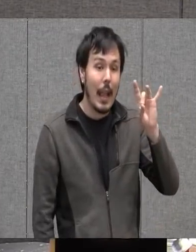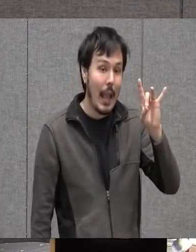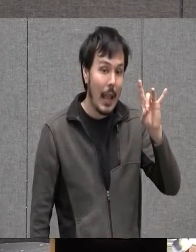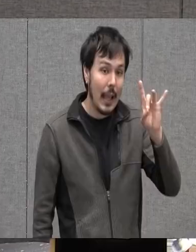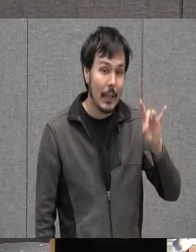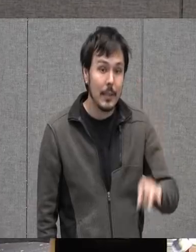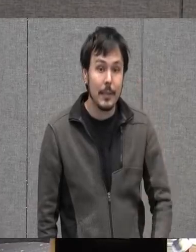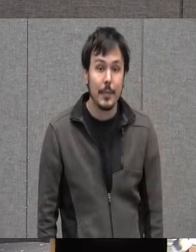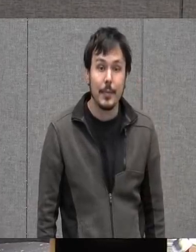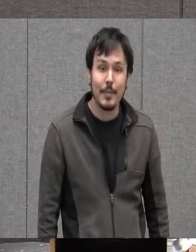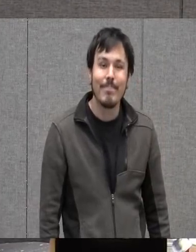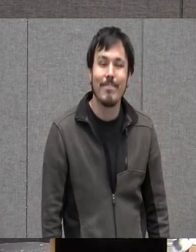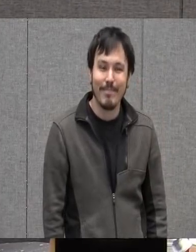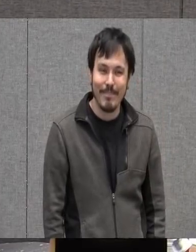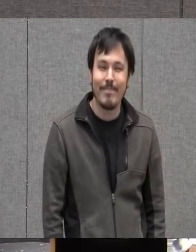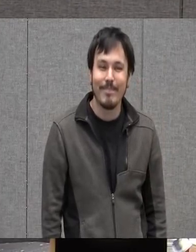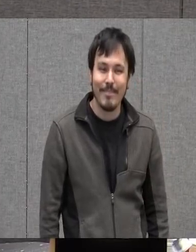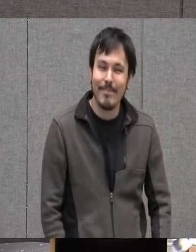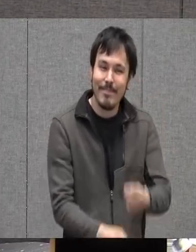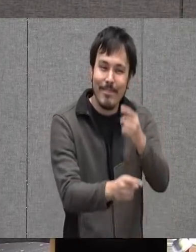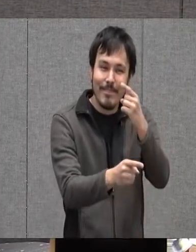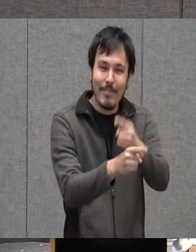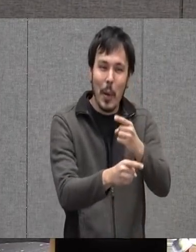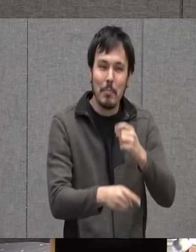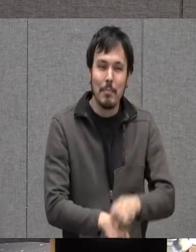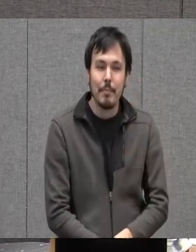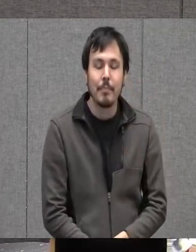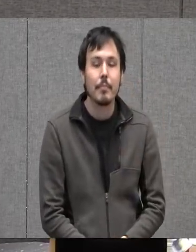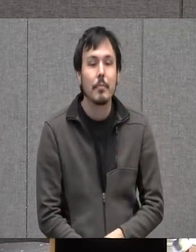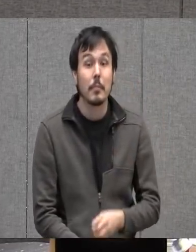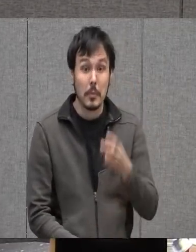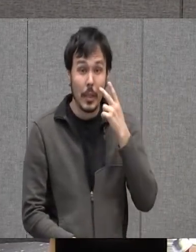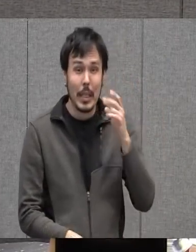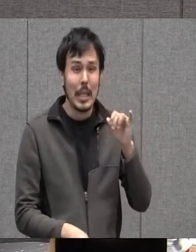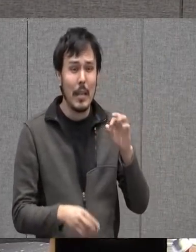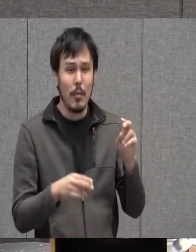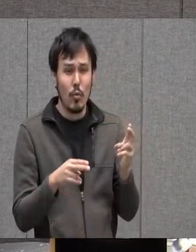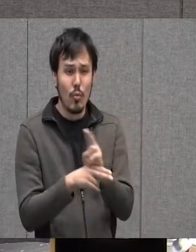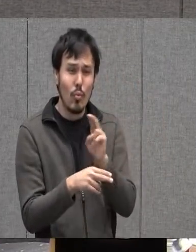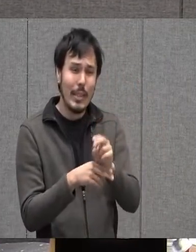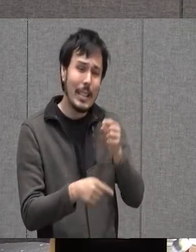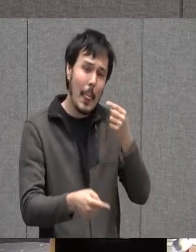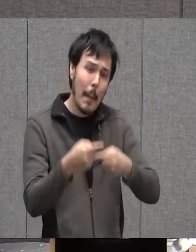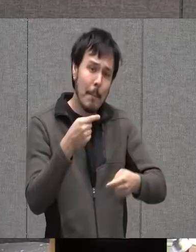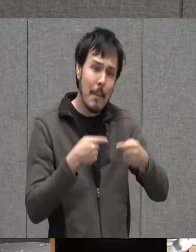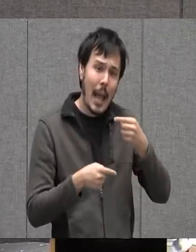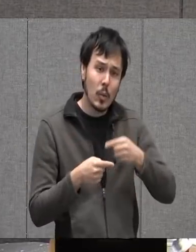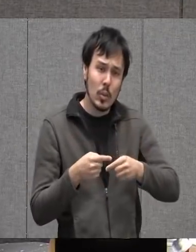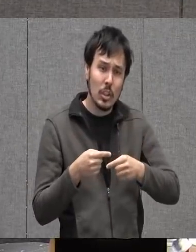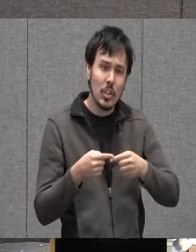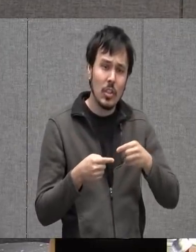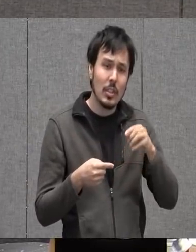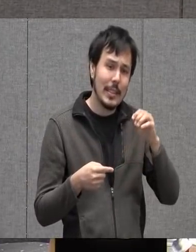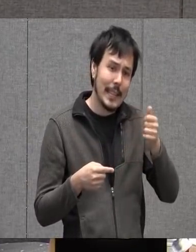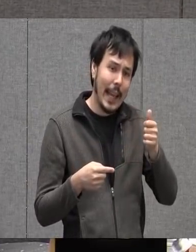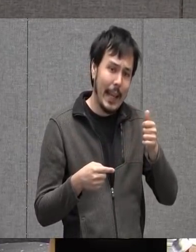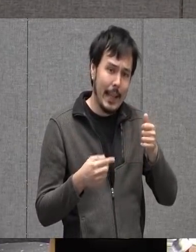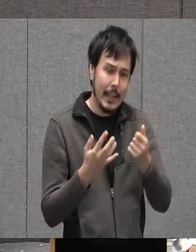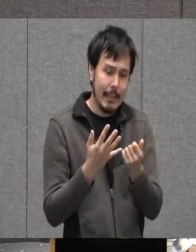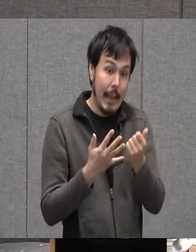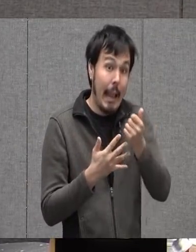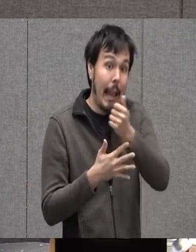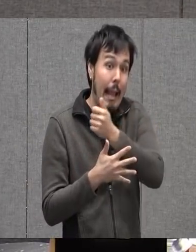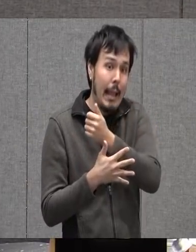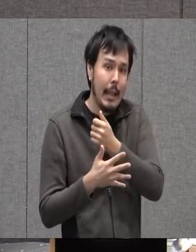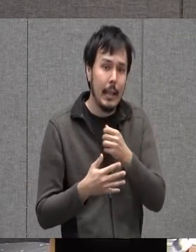58, right. And now let's see if we can use some of that backwards counting to help us up here. So we